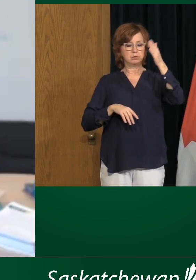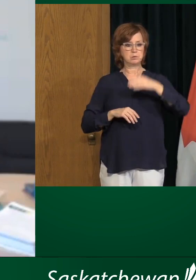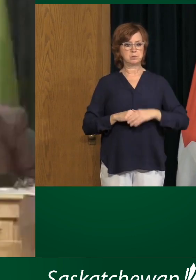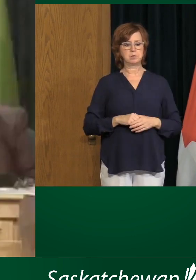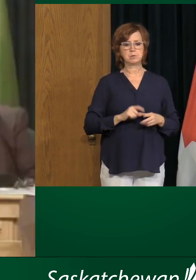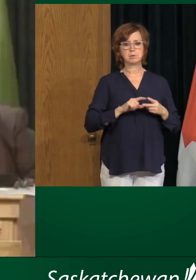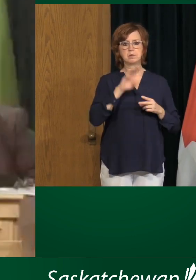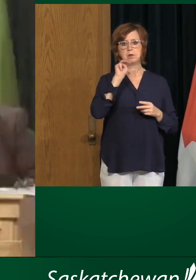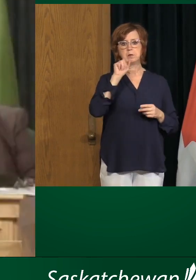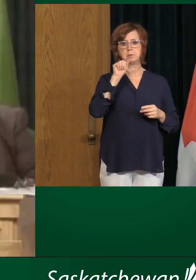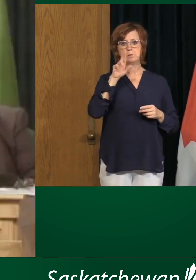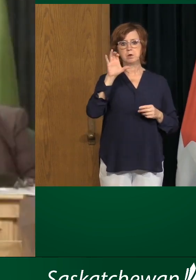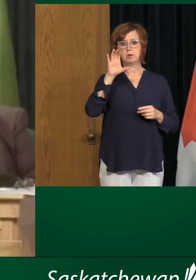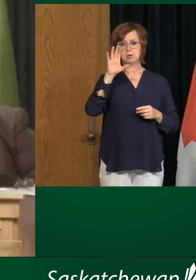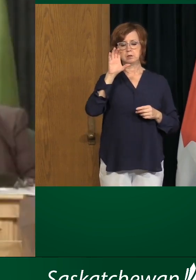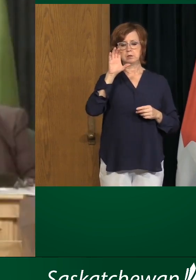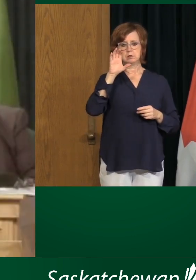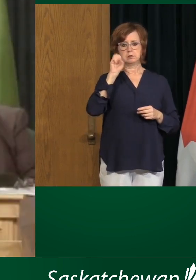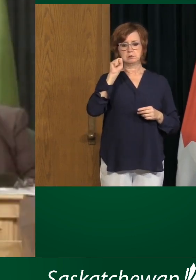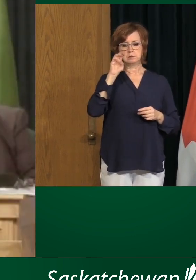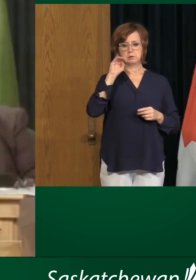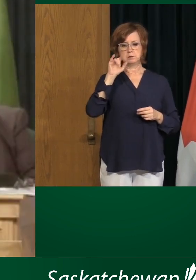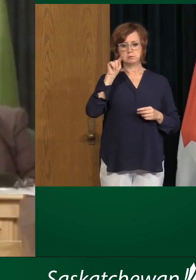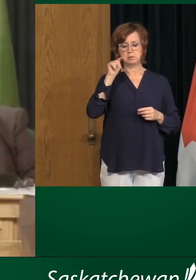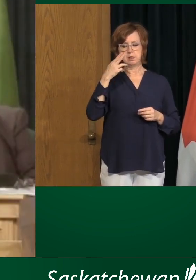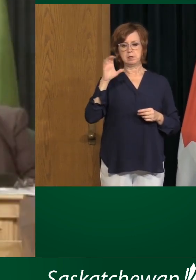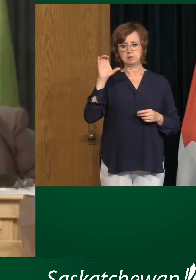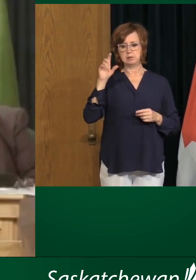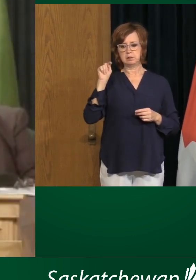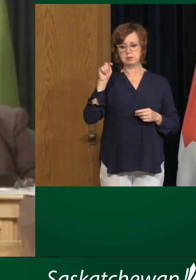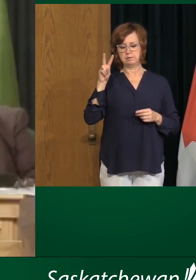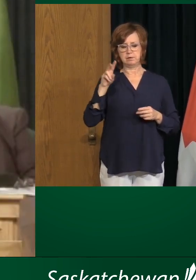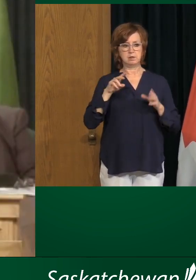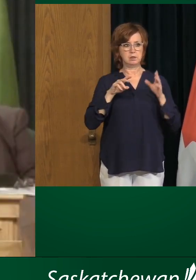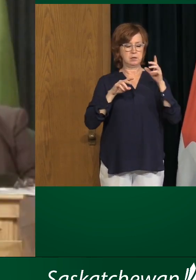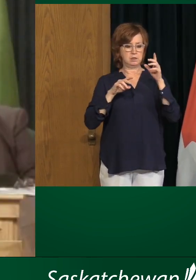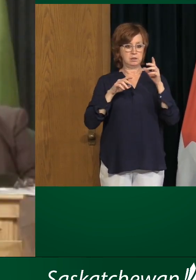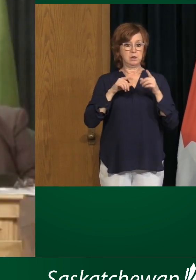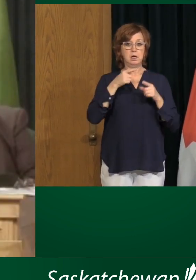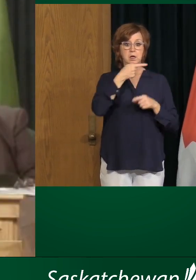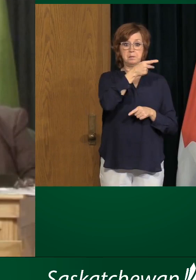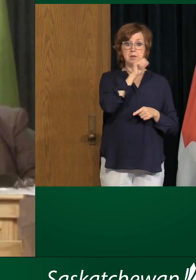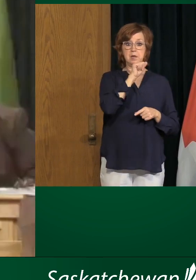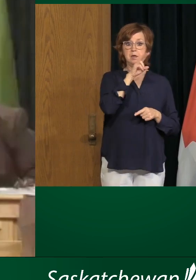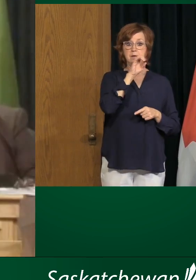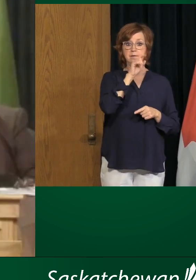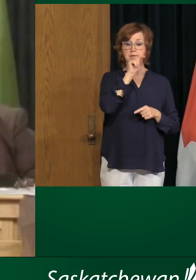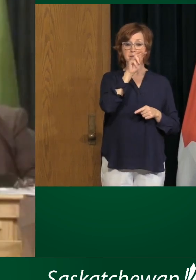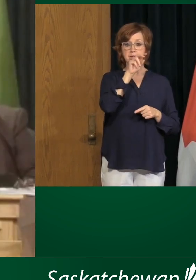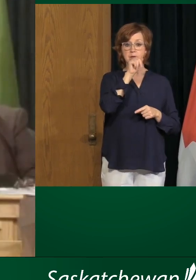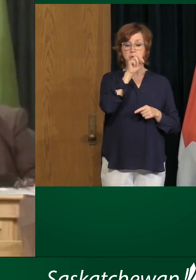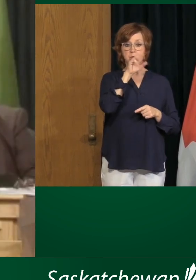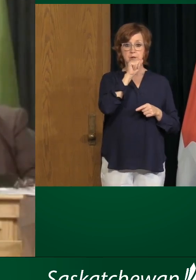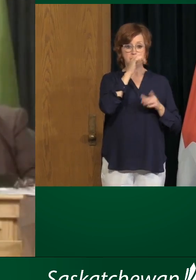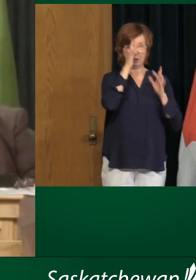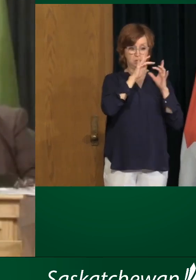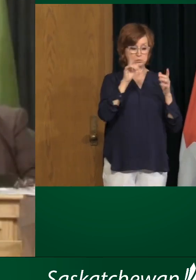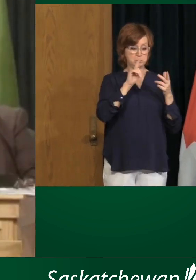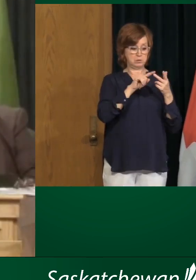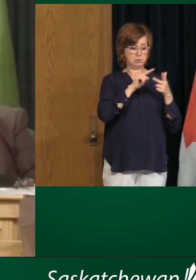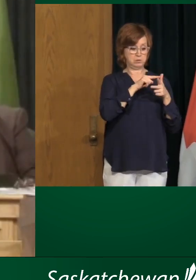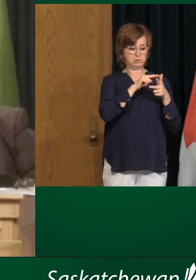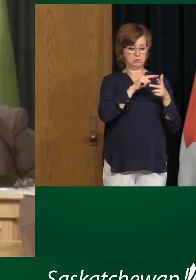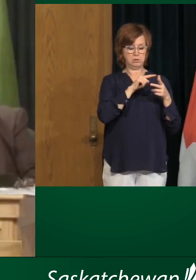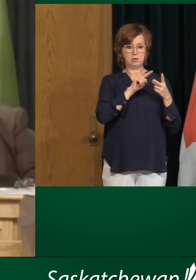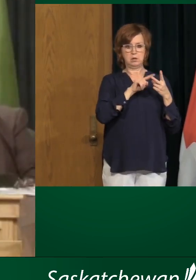We have Mark Smith with CTV. Will Prince Albert's Victoria Hospital or the Lloydminster Hospital be excluded